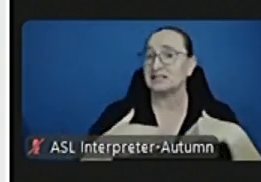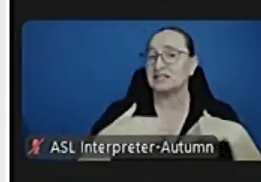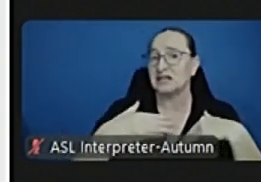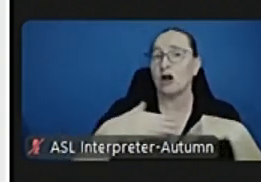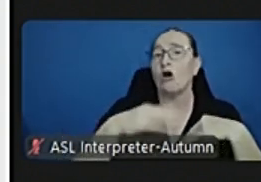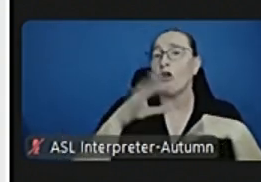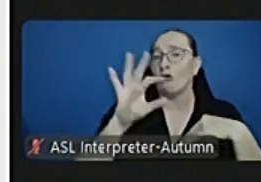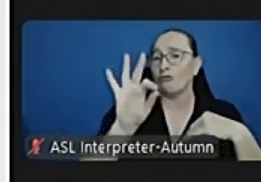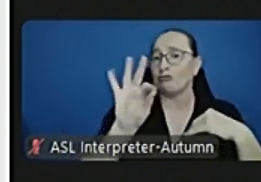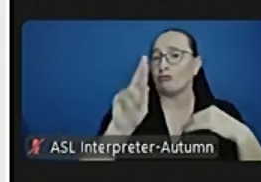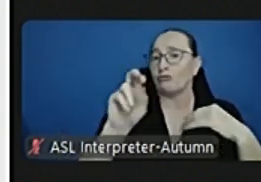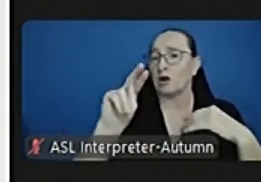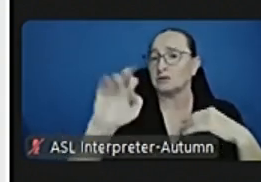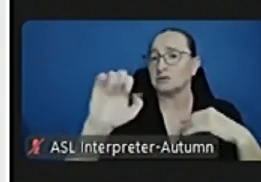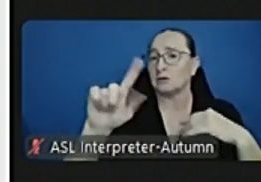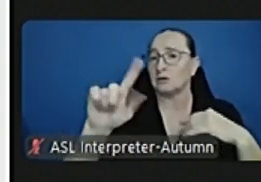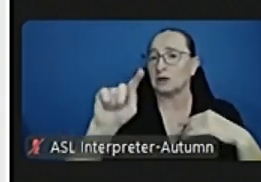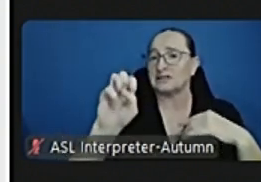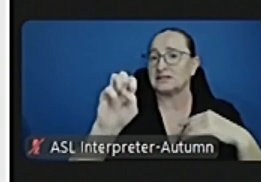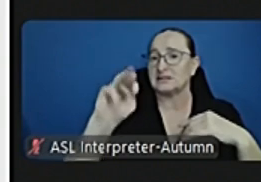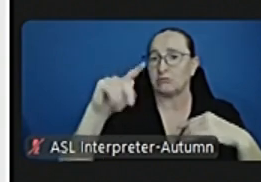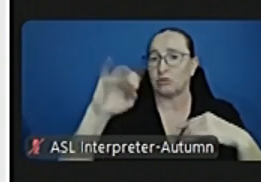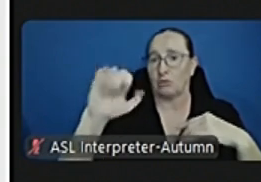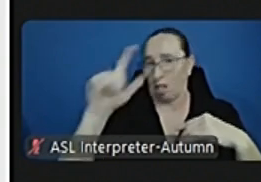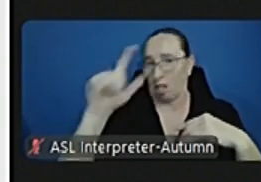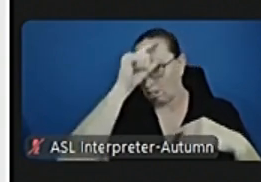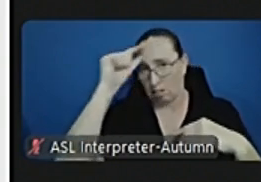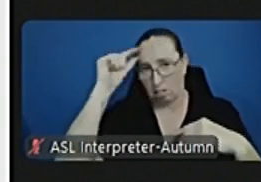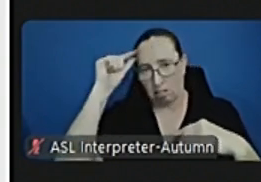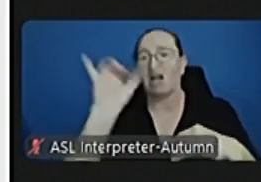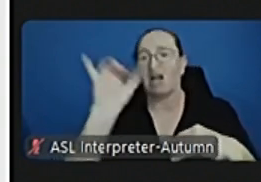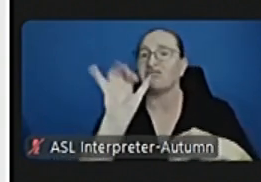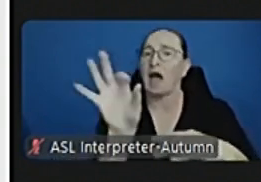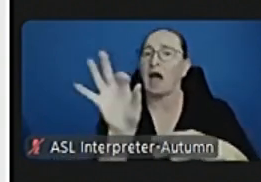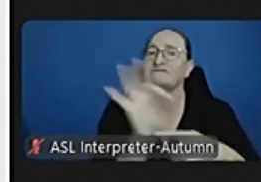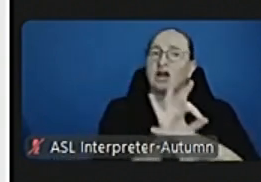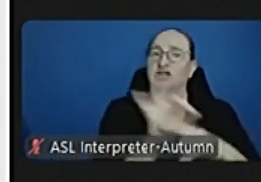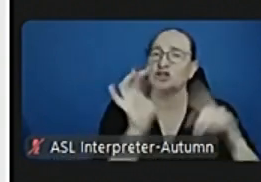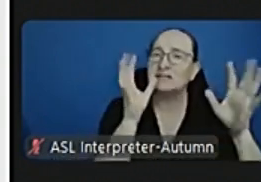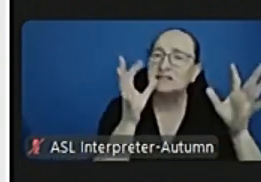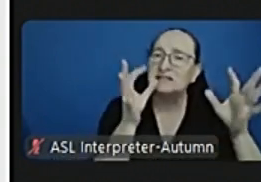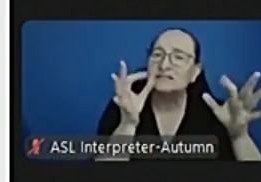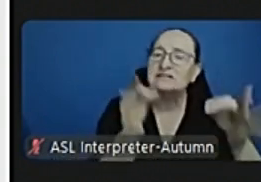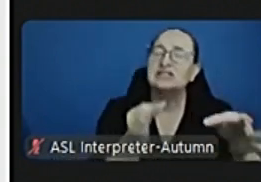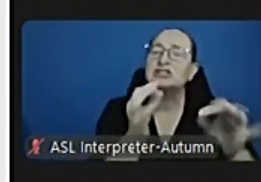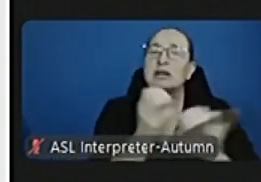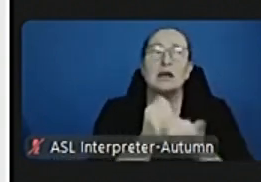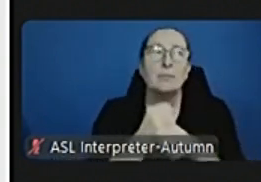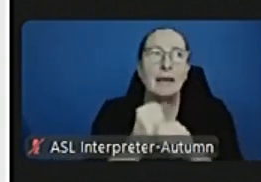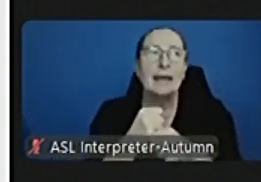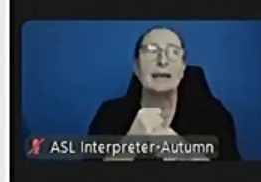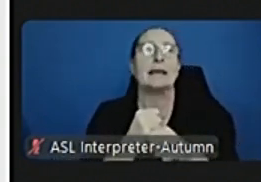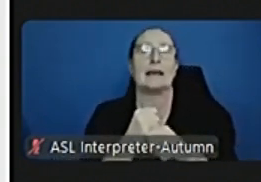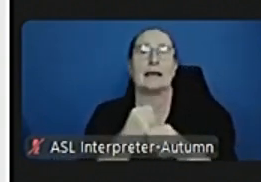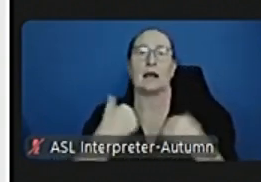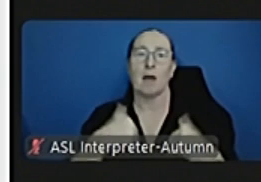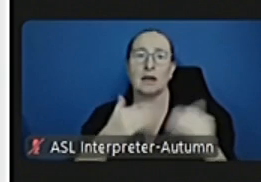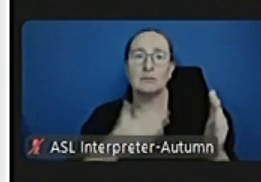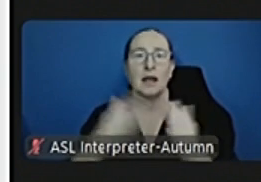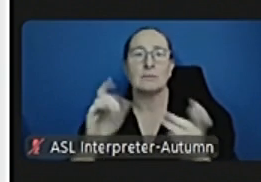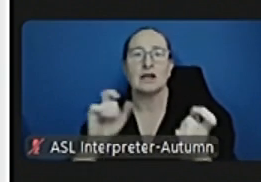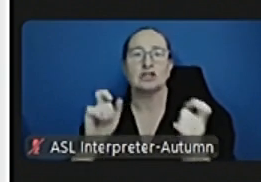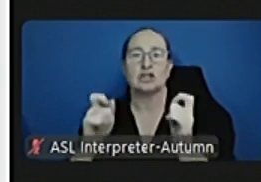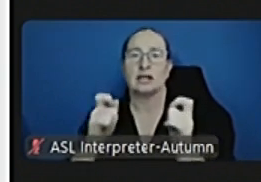Dr. Wingle talked about, where you'll see that executive functioning, decision making, plotting and planning, but also changes within